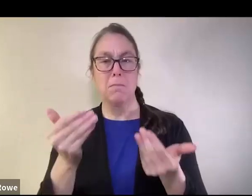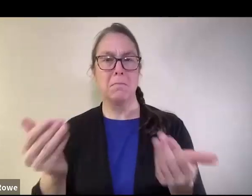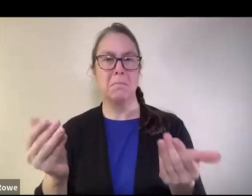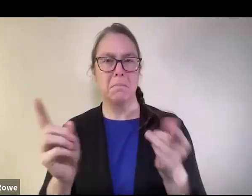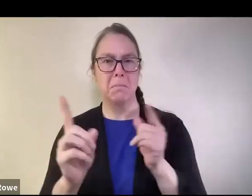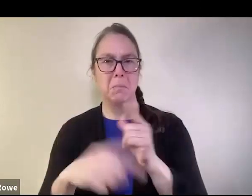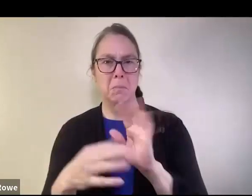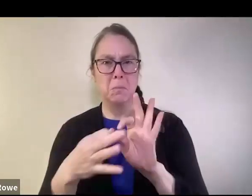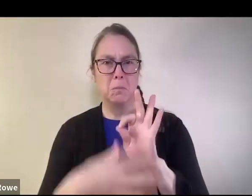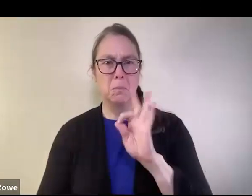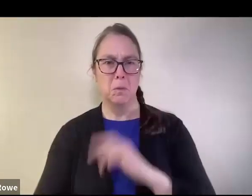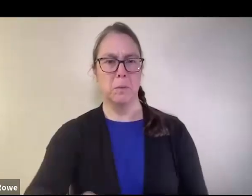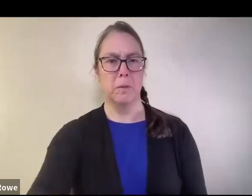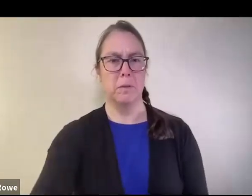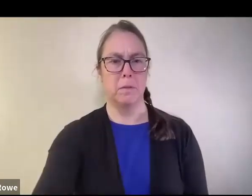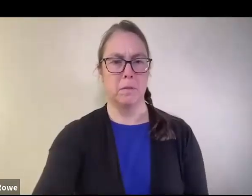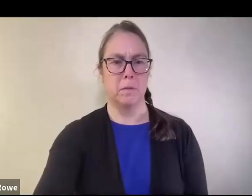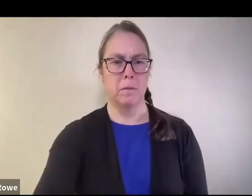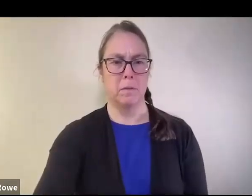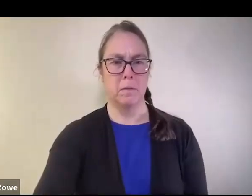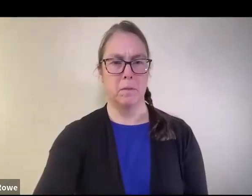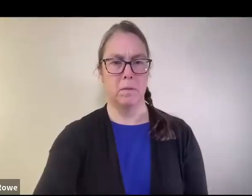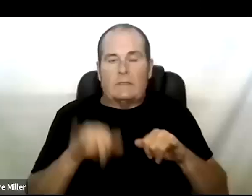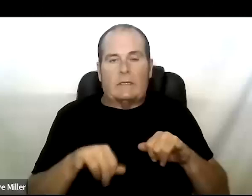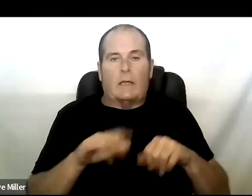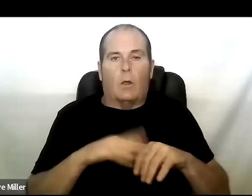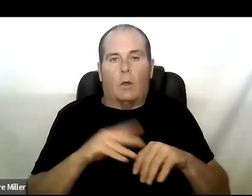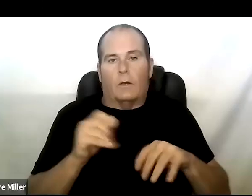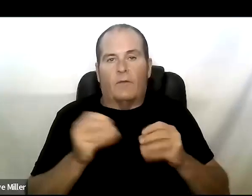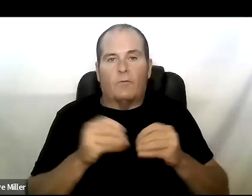or you are more than welcome to stay on to ask questions.